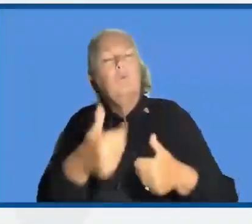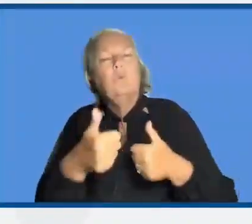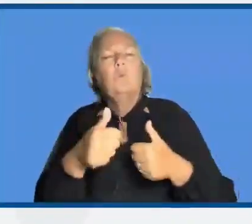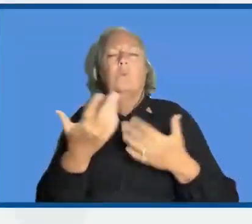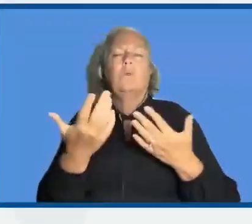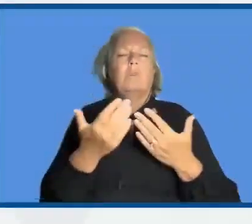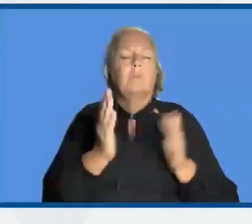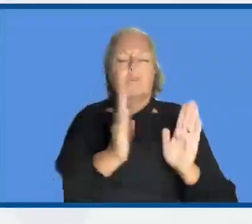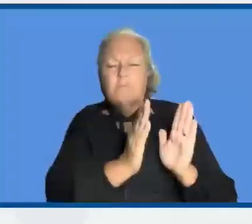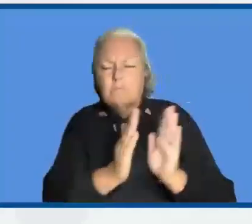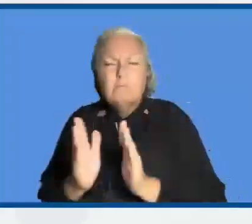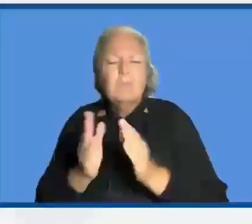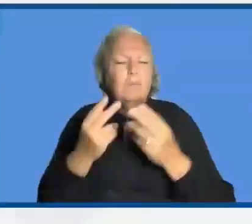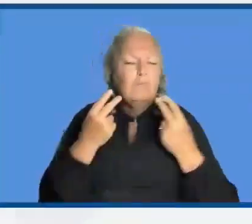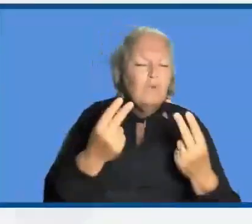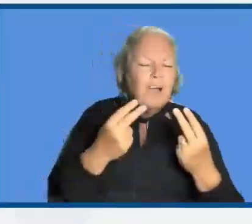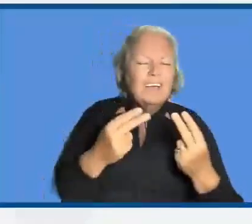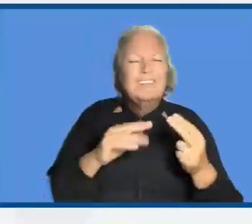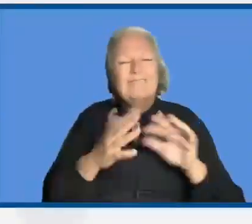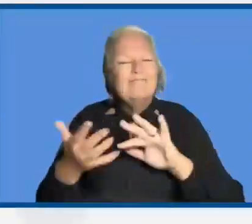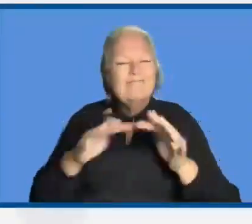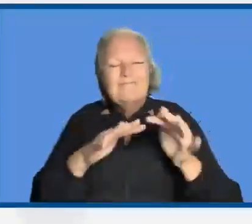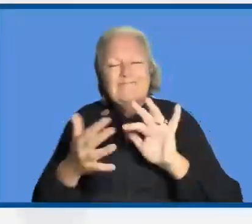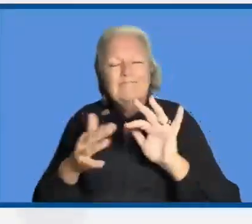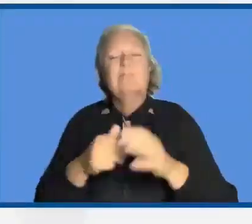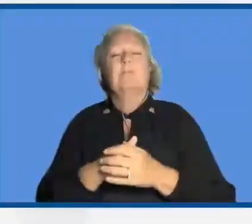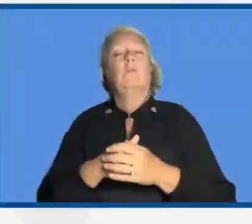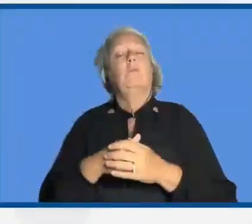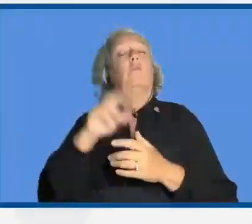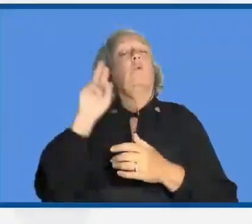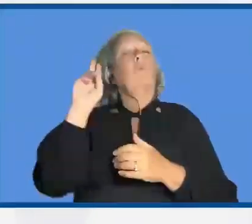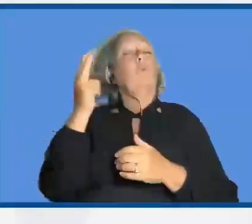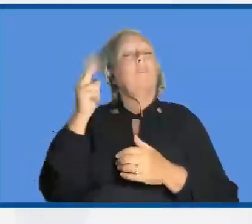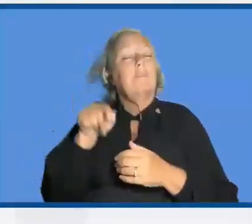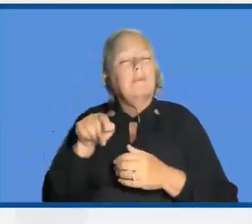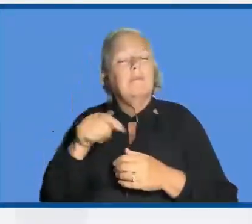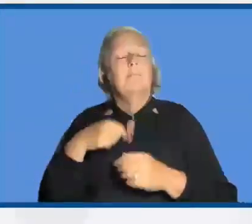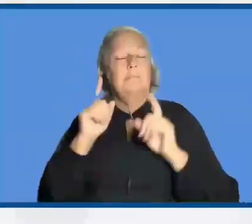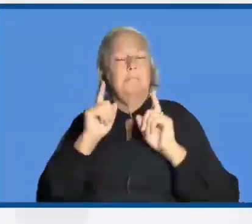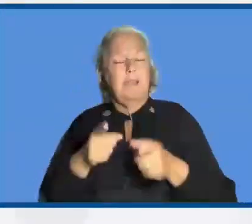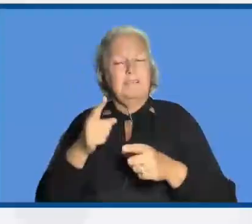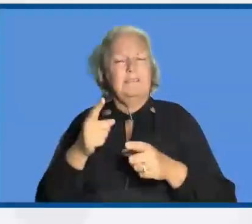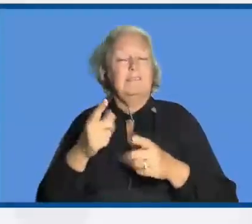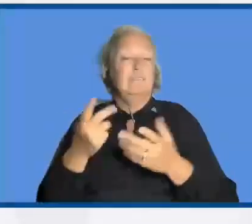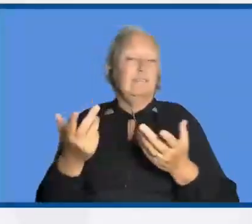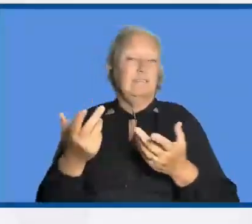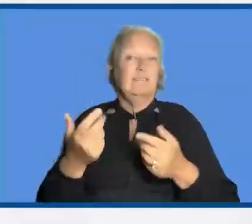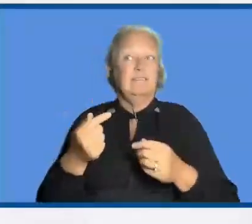When in Uruguay, we had to face, as soon as we took office,